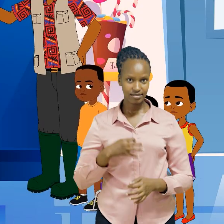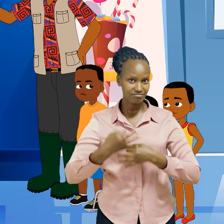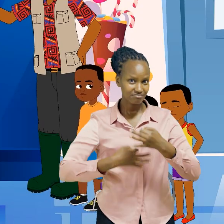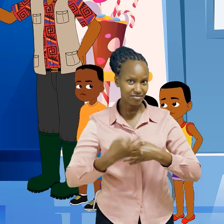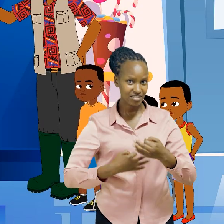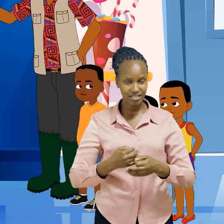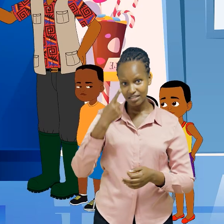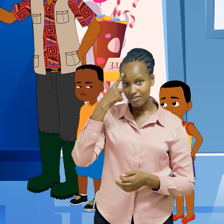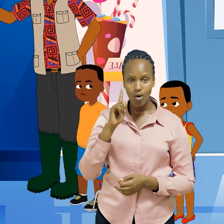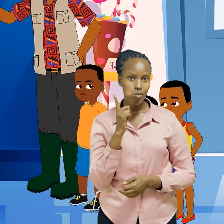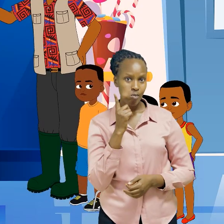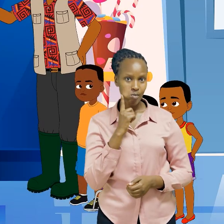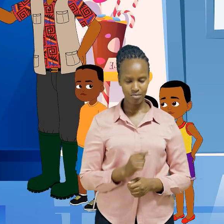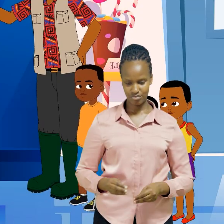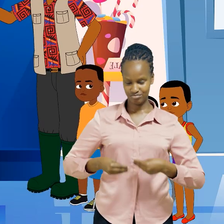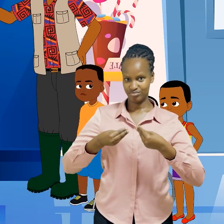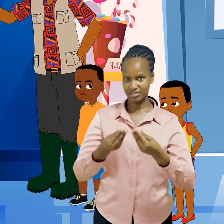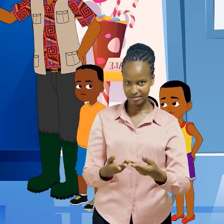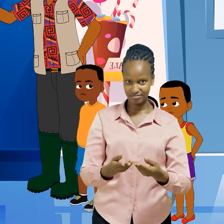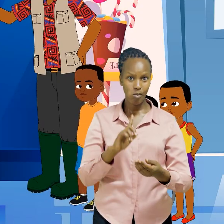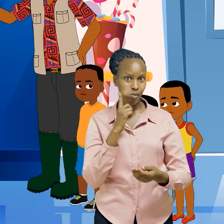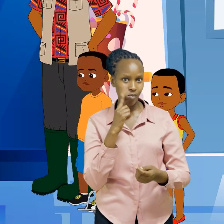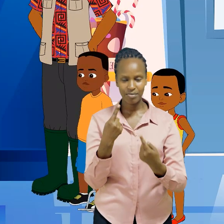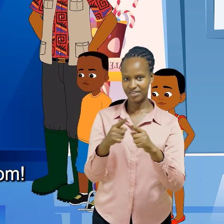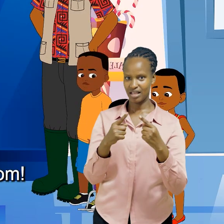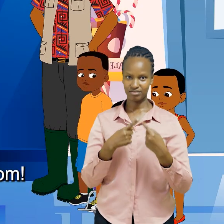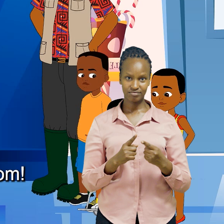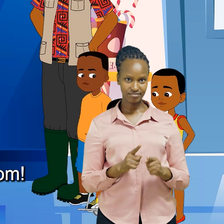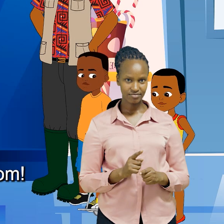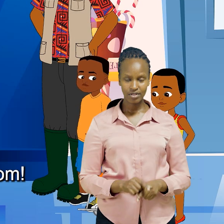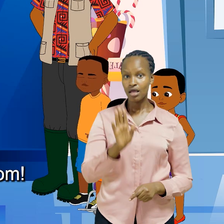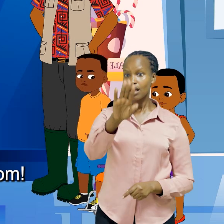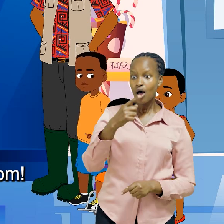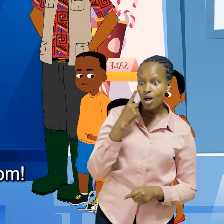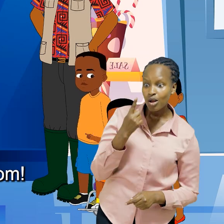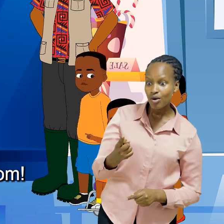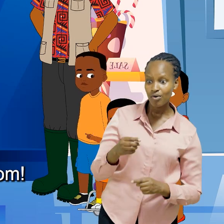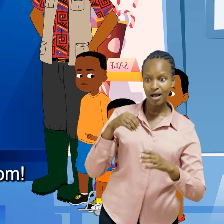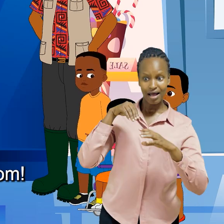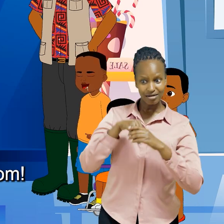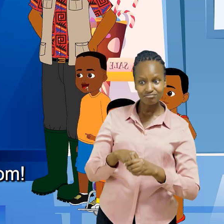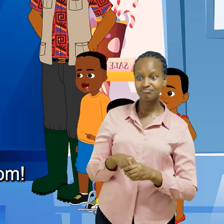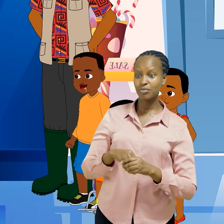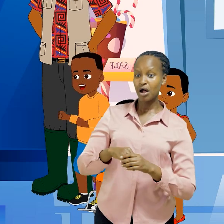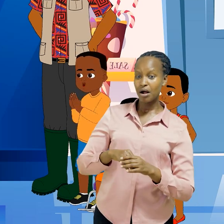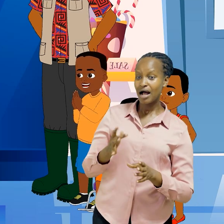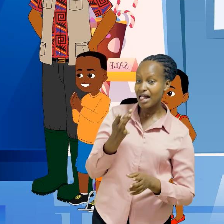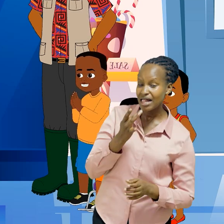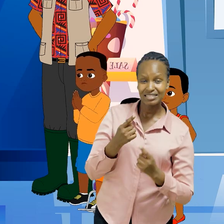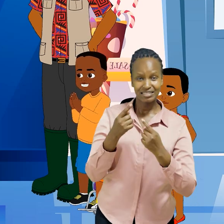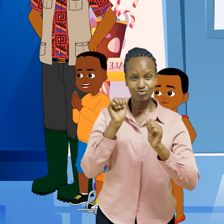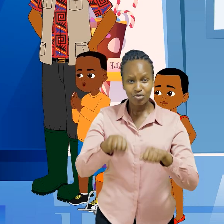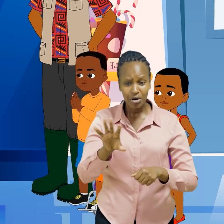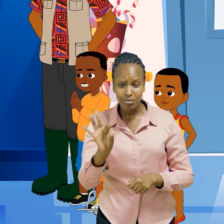machine. It produces different types of candies. Look, there are many flavors you can choose from. I'm